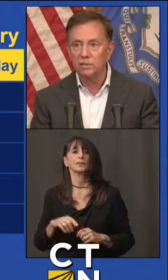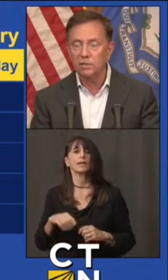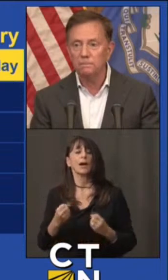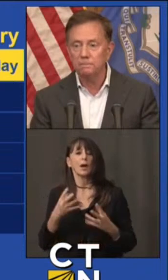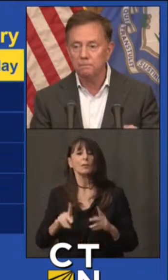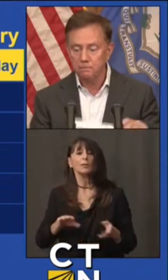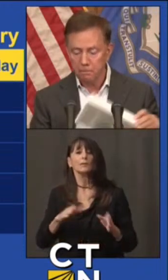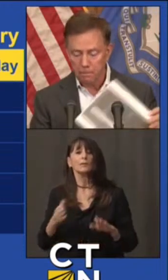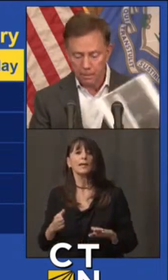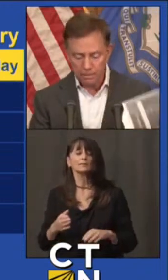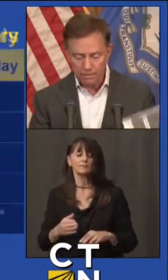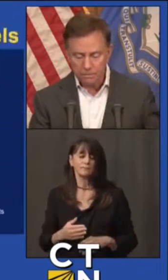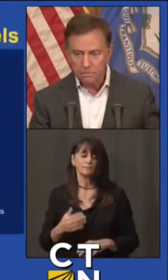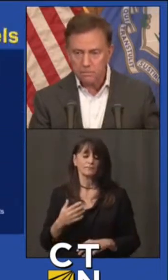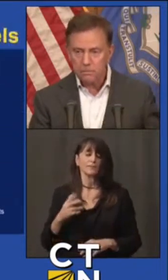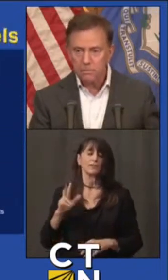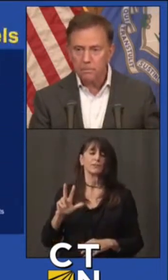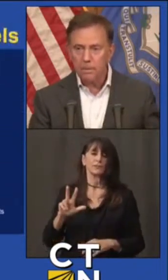fatalities.